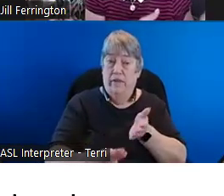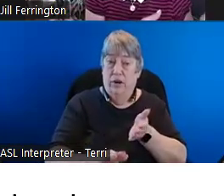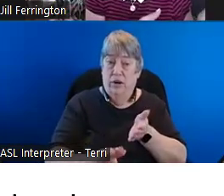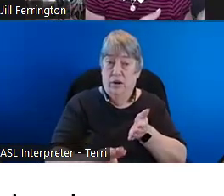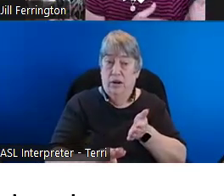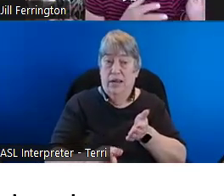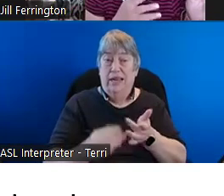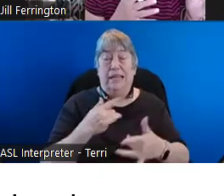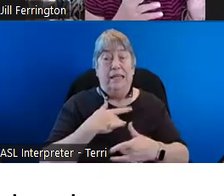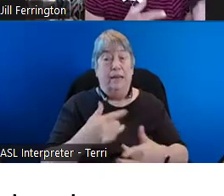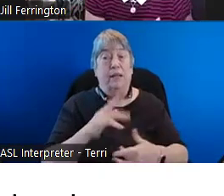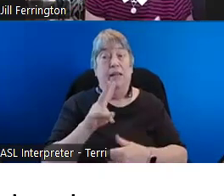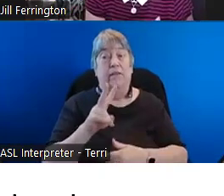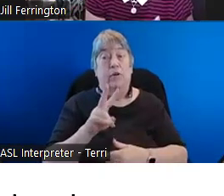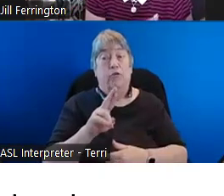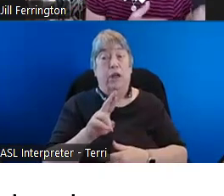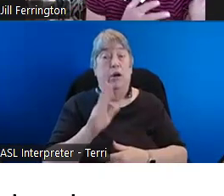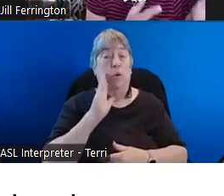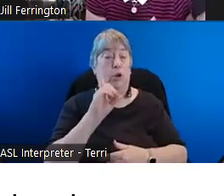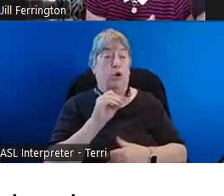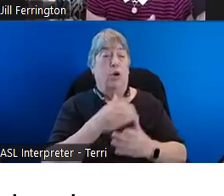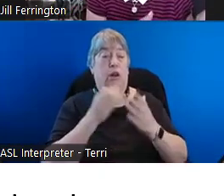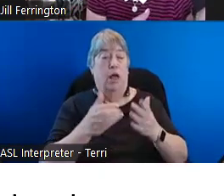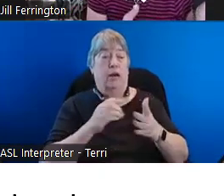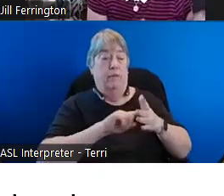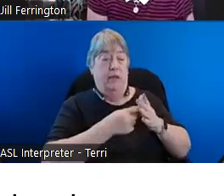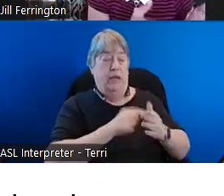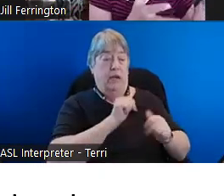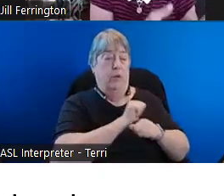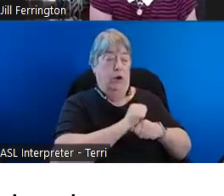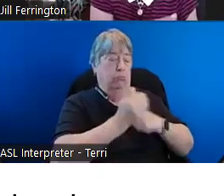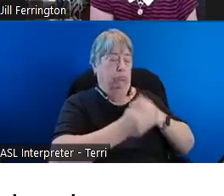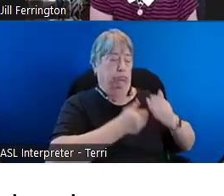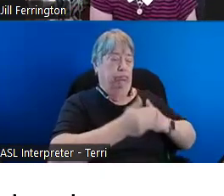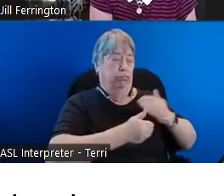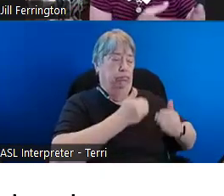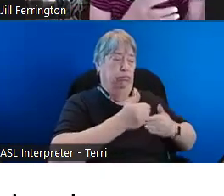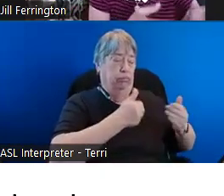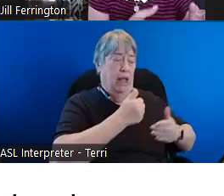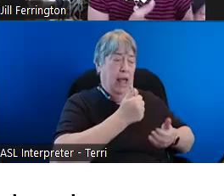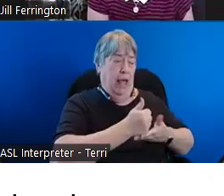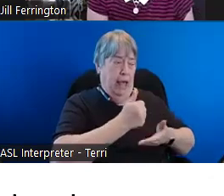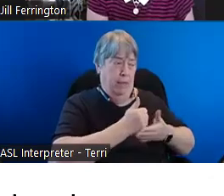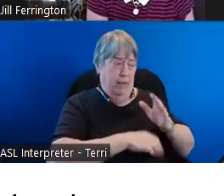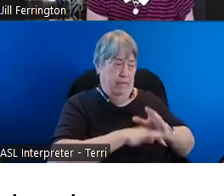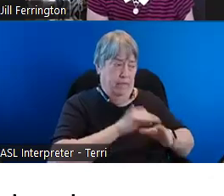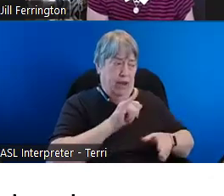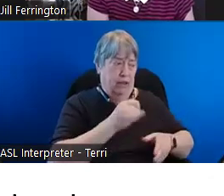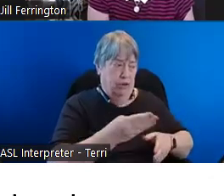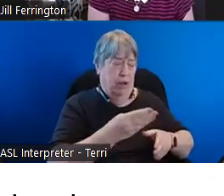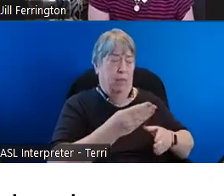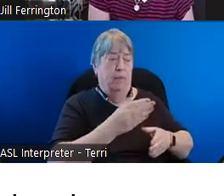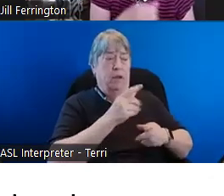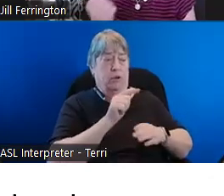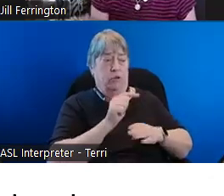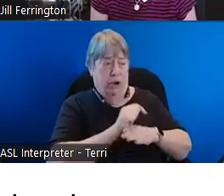voc rehab is going to do a lot of the front end heavy lift, help the person get the job, help them get trained on the job, and